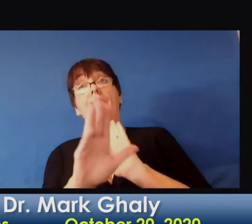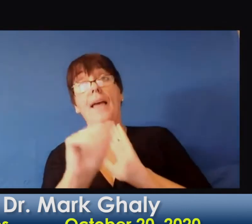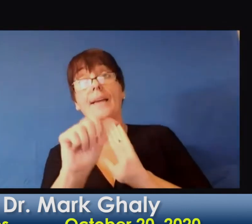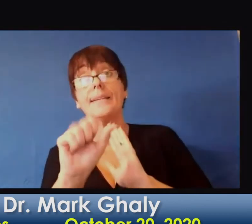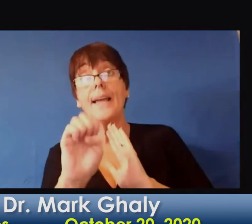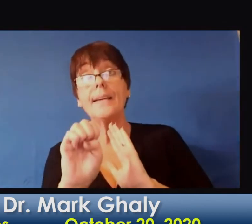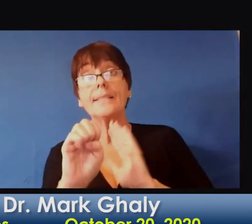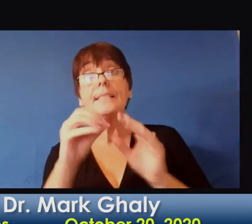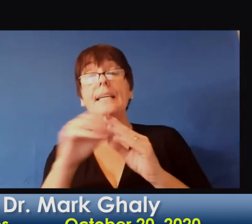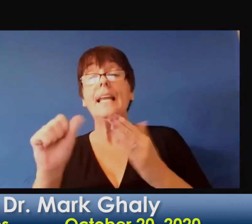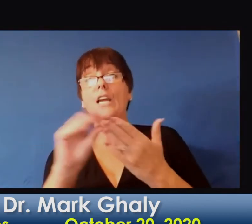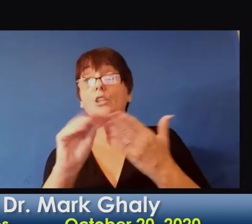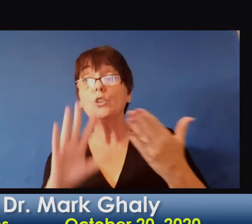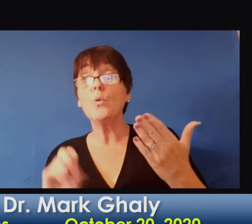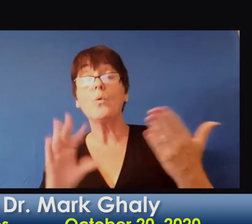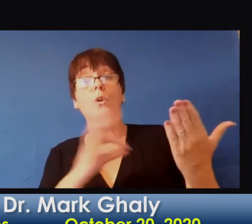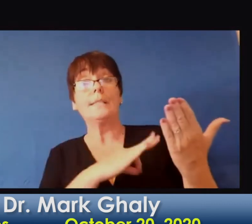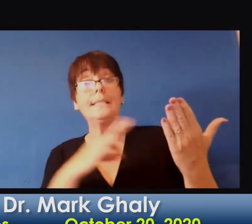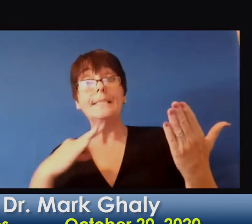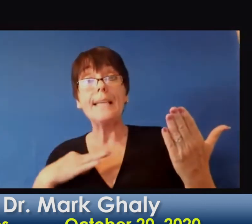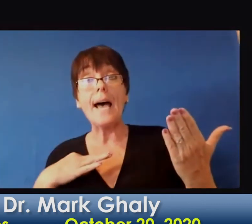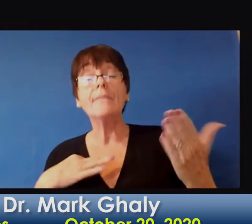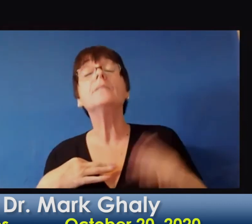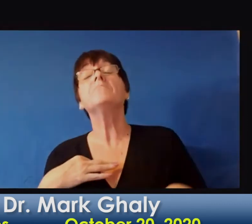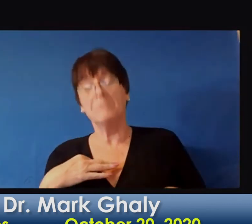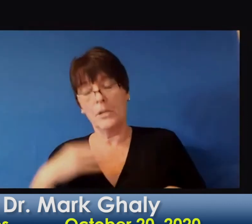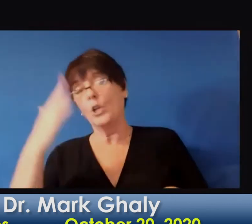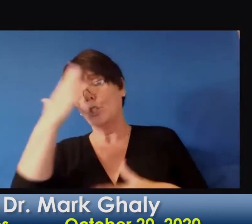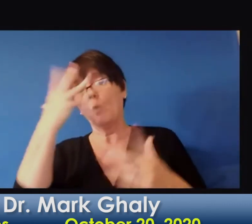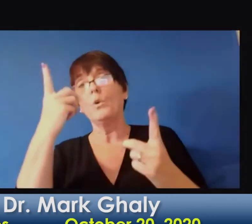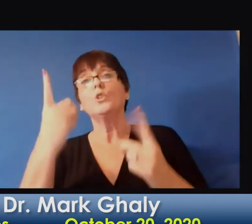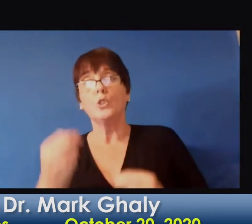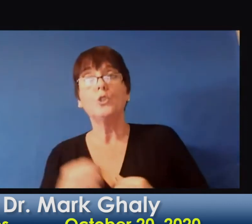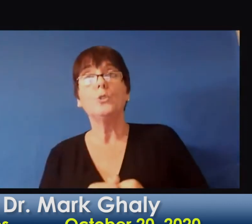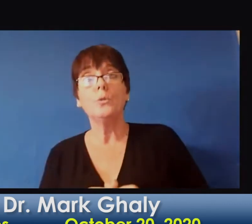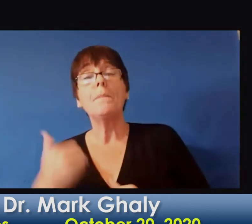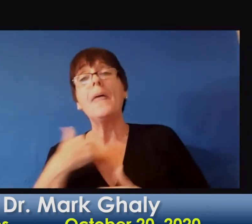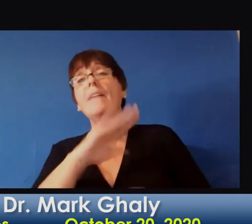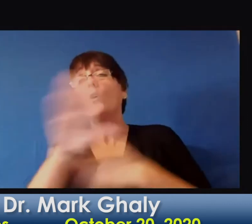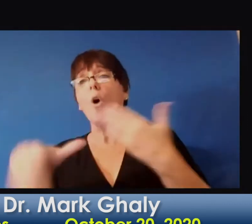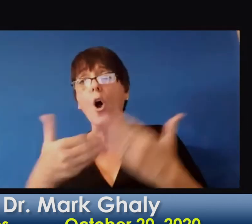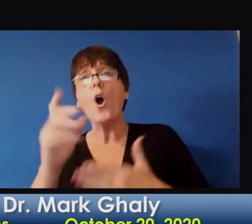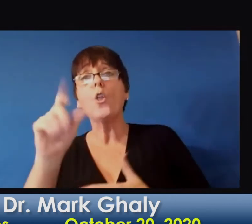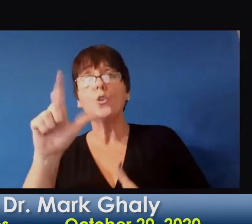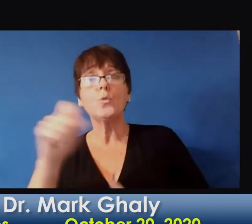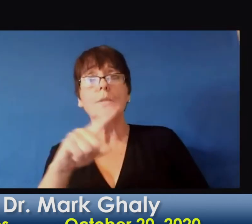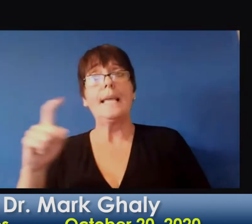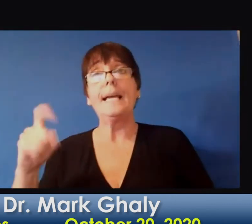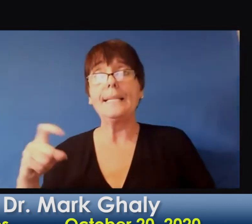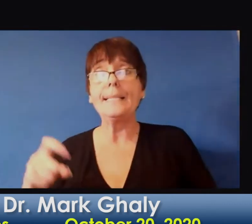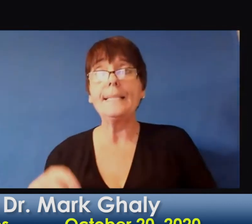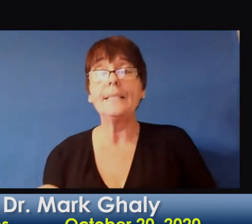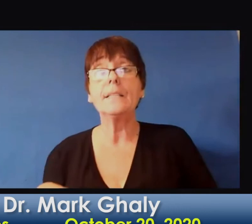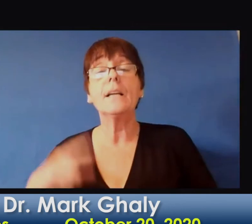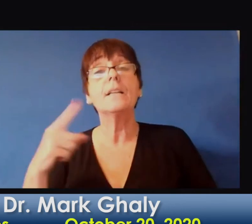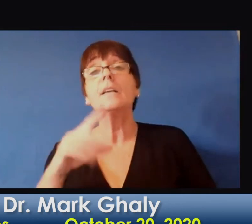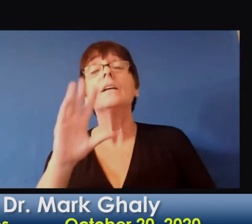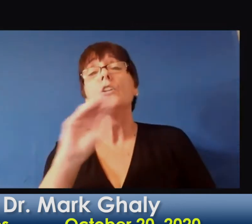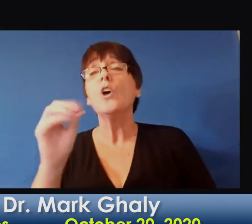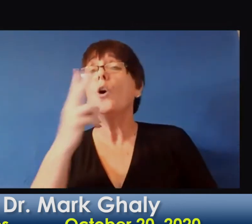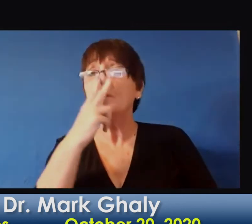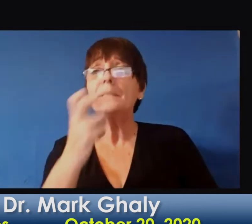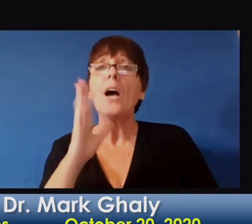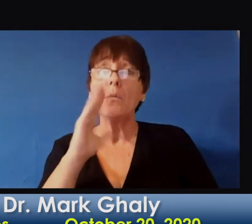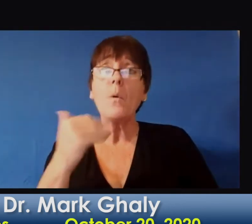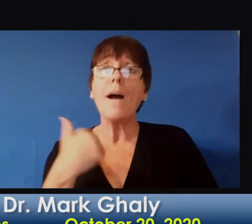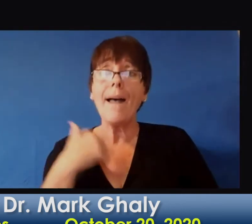in a student or a staff member in the school, that they know what to do, that they have all of the tools there, because there will no doubt be cases